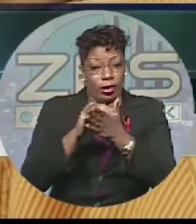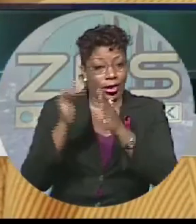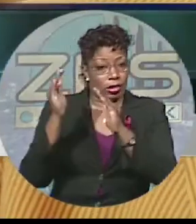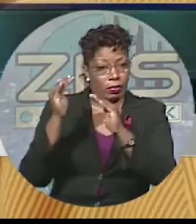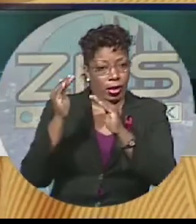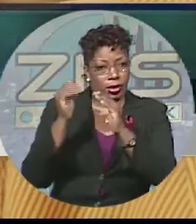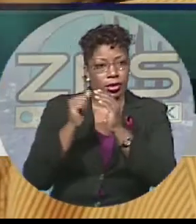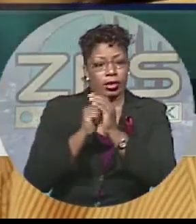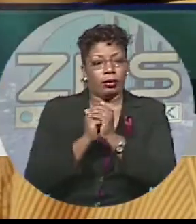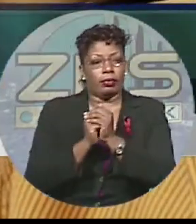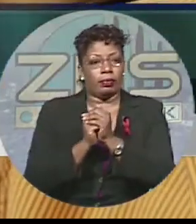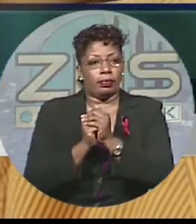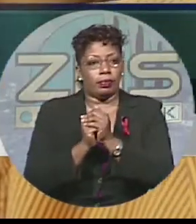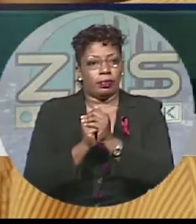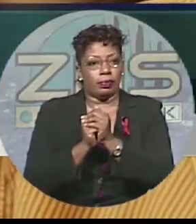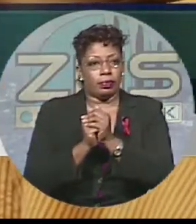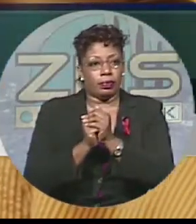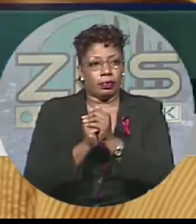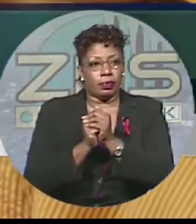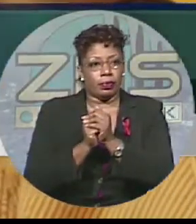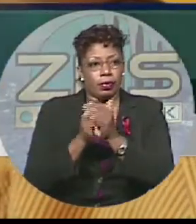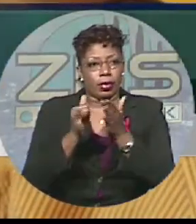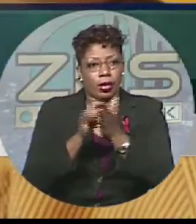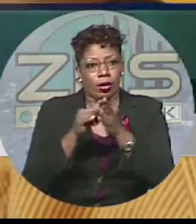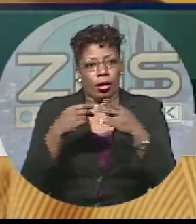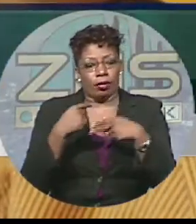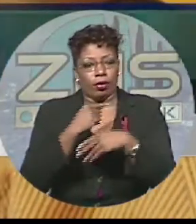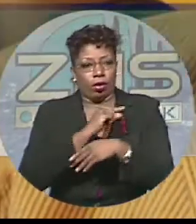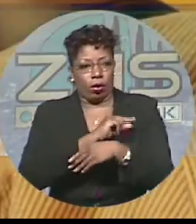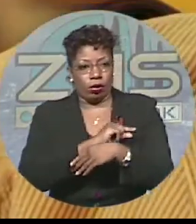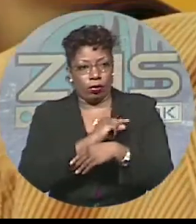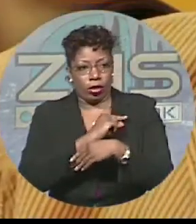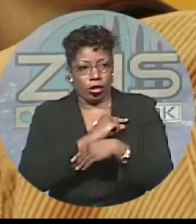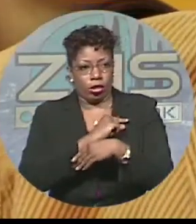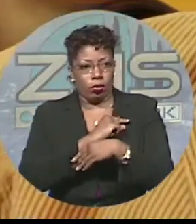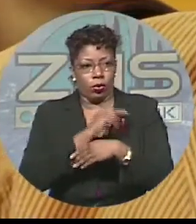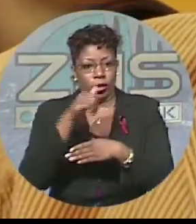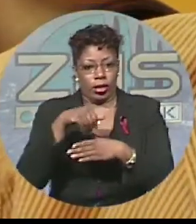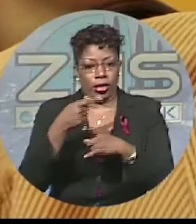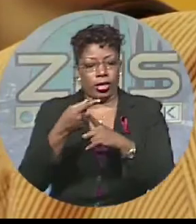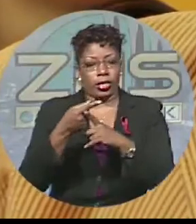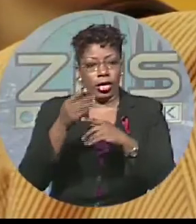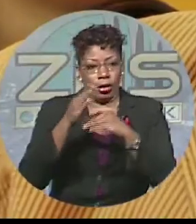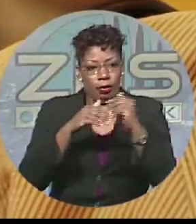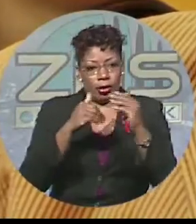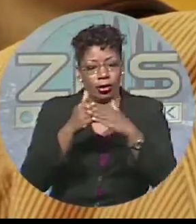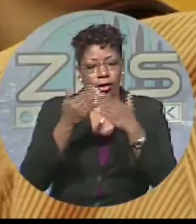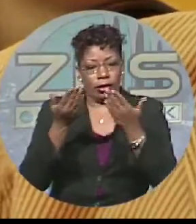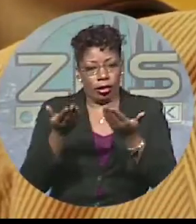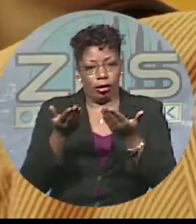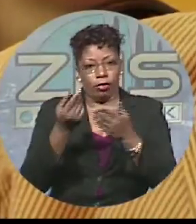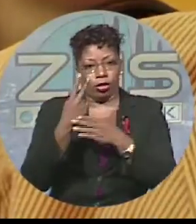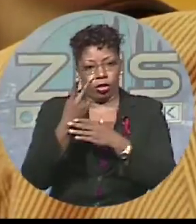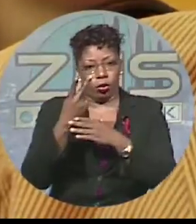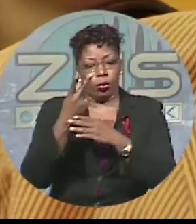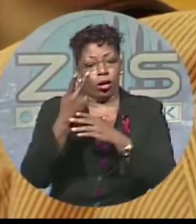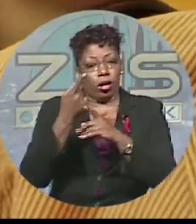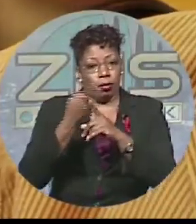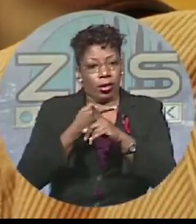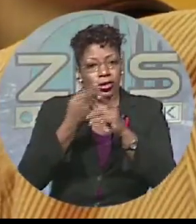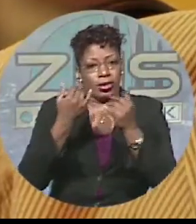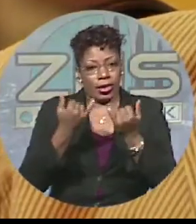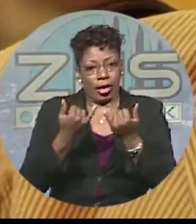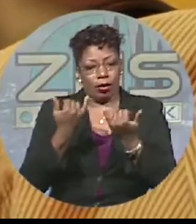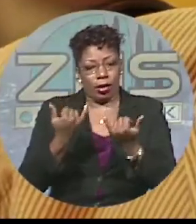done the preliminary quantifications yet because we've only been in the building for about 2 months now. But, you know, particularly as it regards